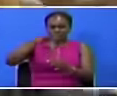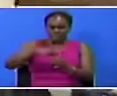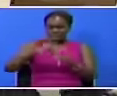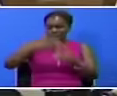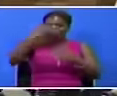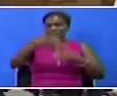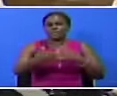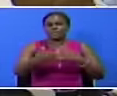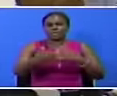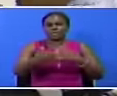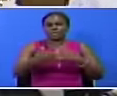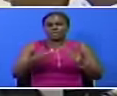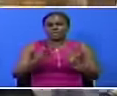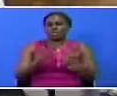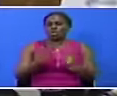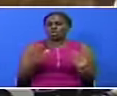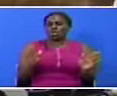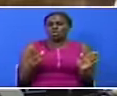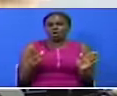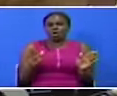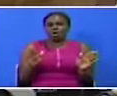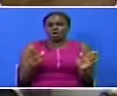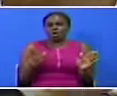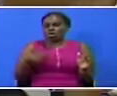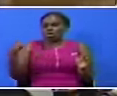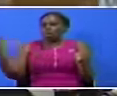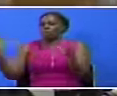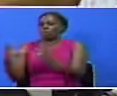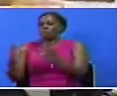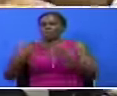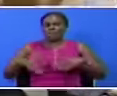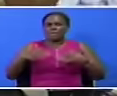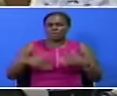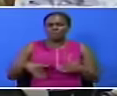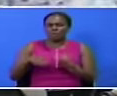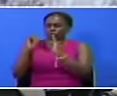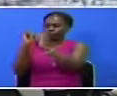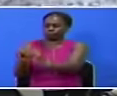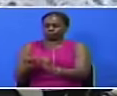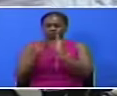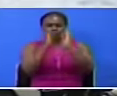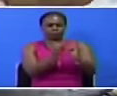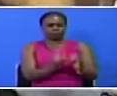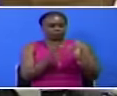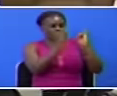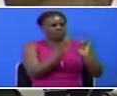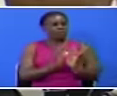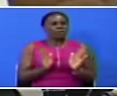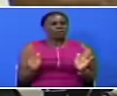ikija hakuna haja kwenda kwa chama. Watu watasimama kama independent